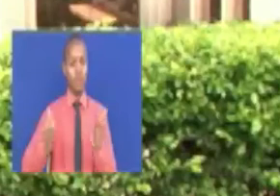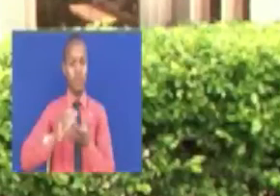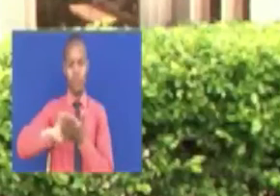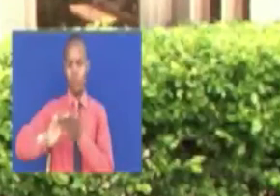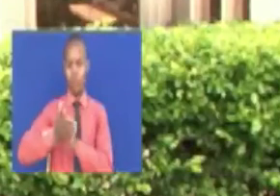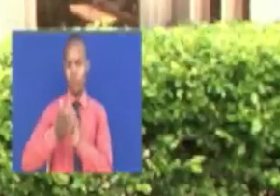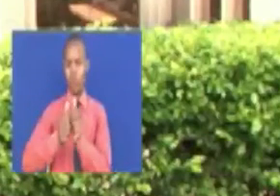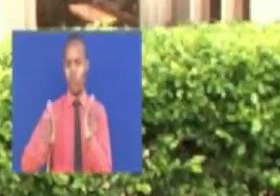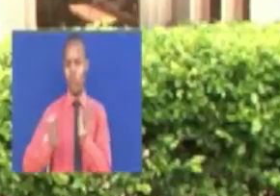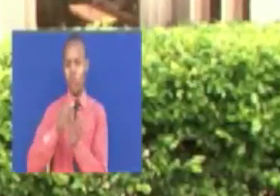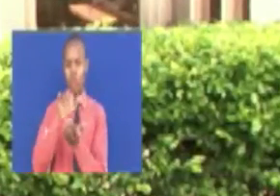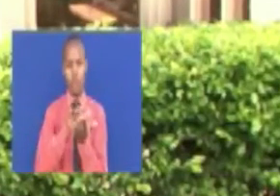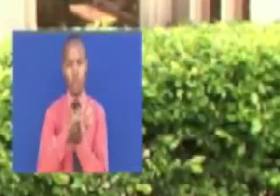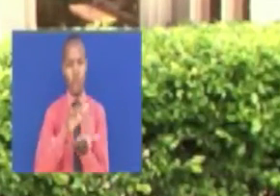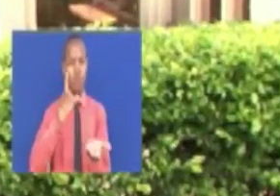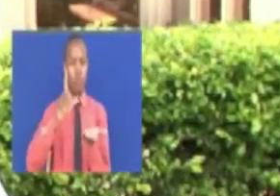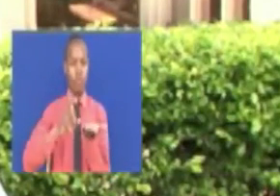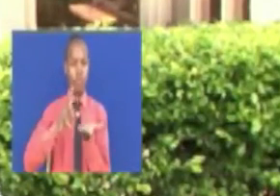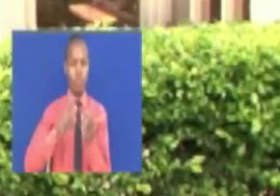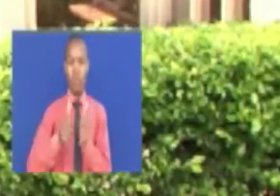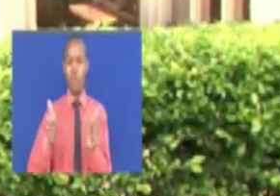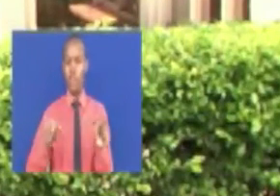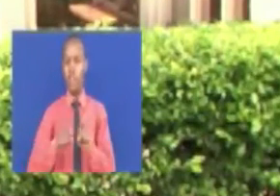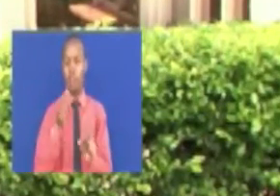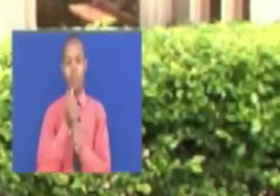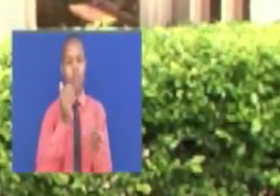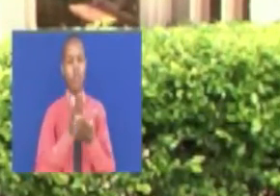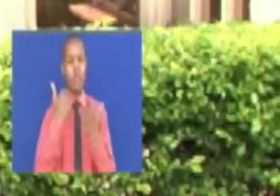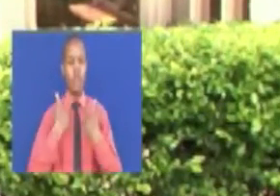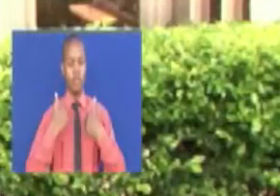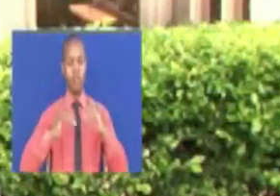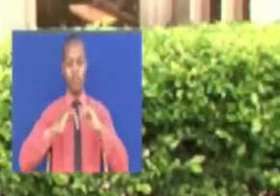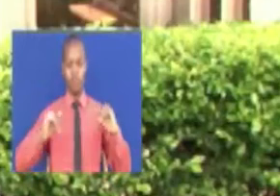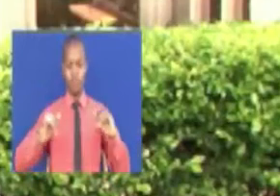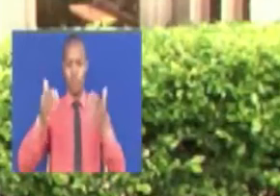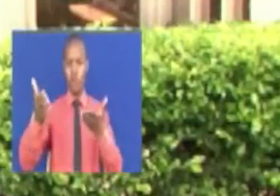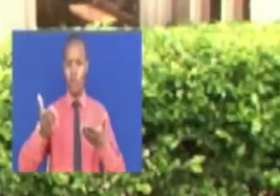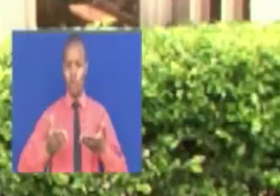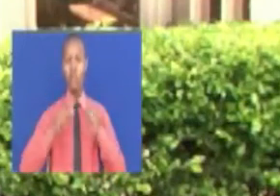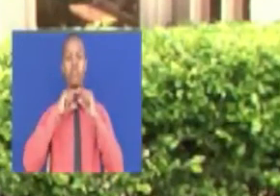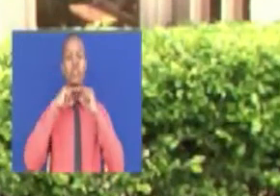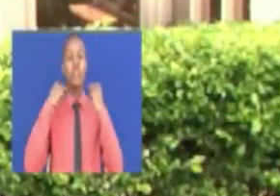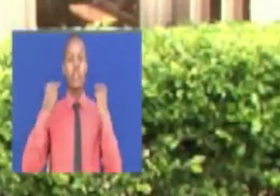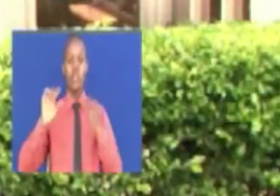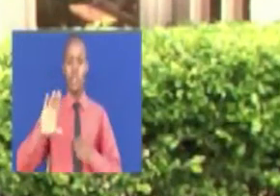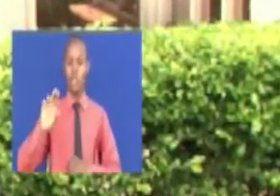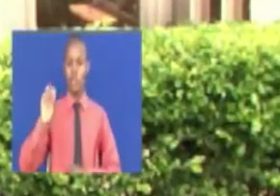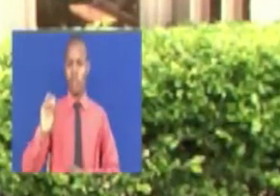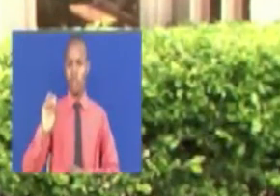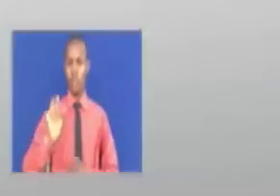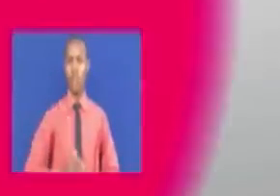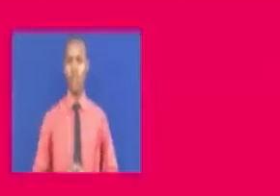hands with soap and water, sanitizing and maintaining social distance. Welcome, my name is Caxton